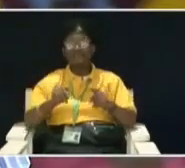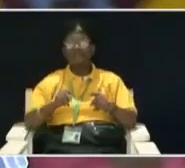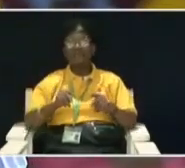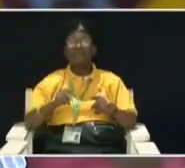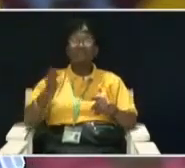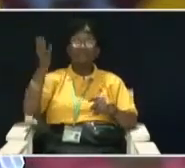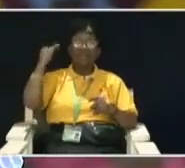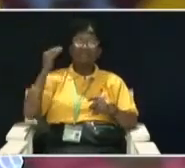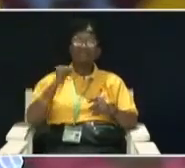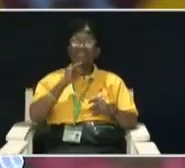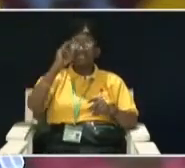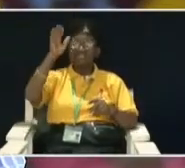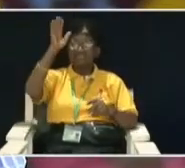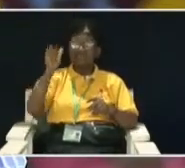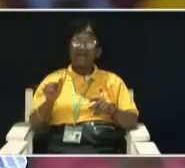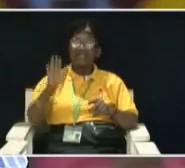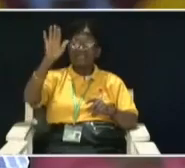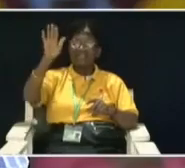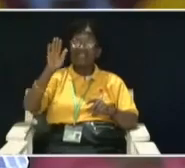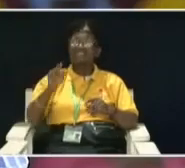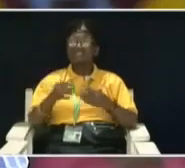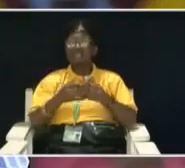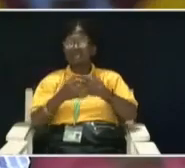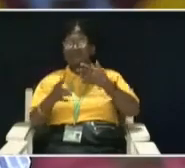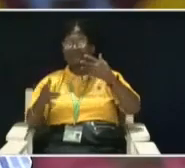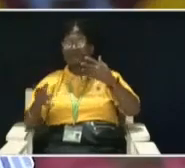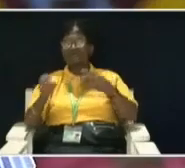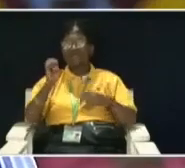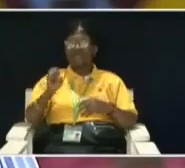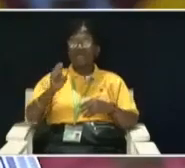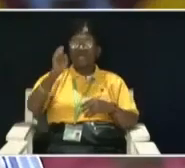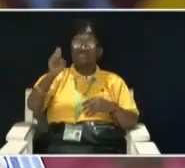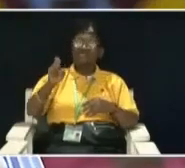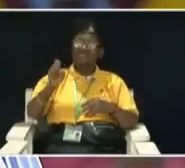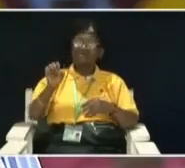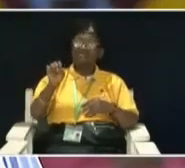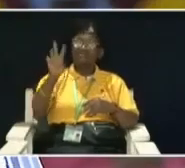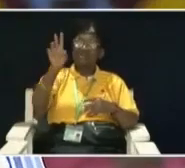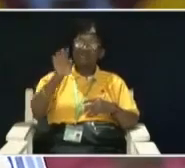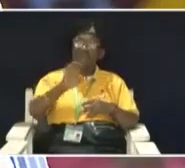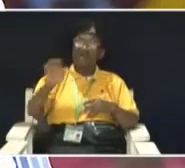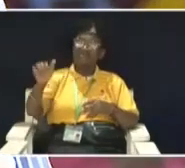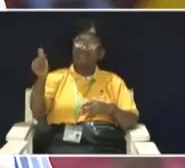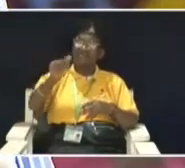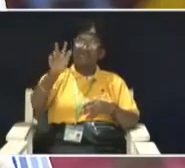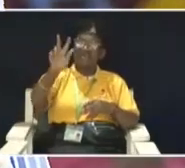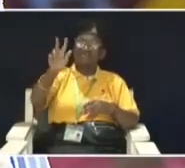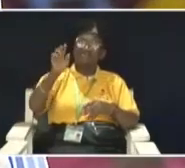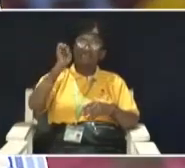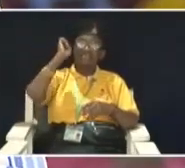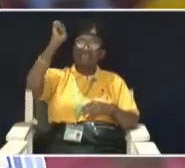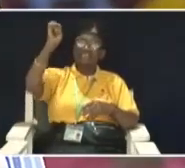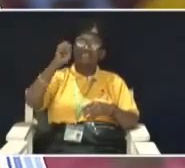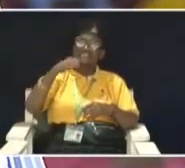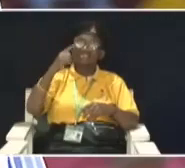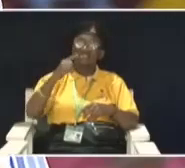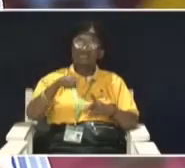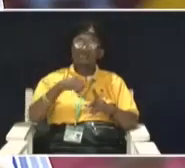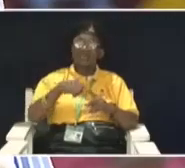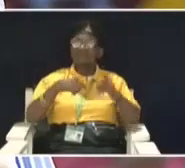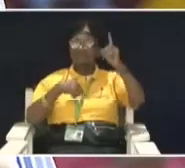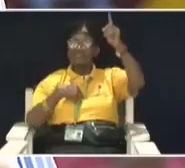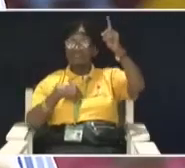chapter 12, verse 13, Exodus 12, verse 13, he said, when I see the